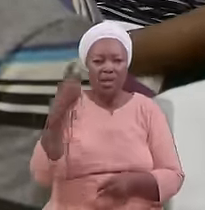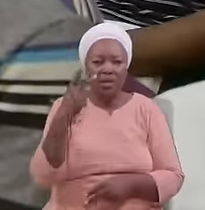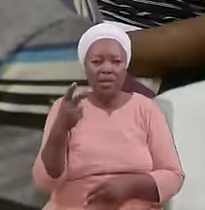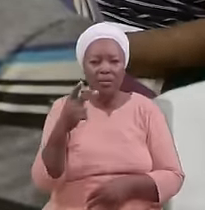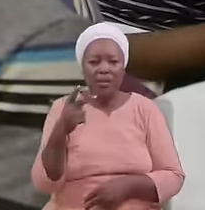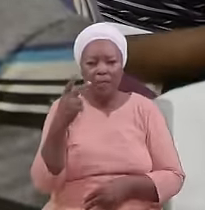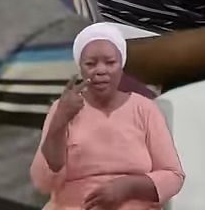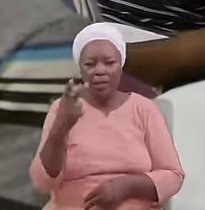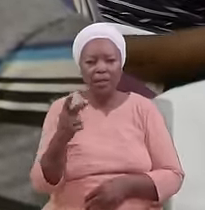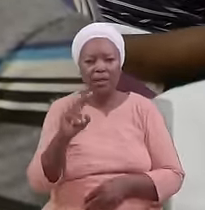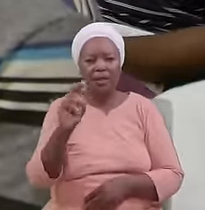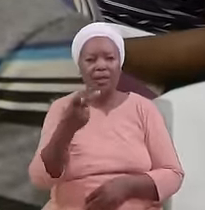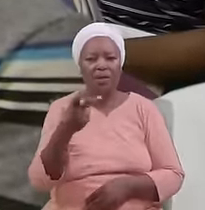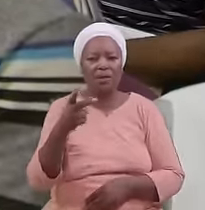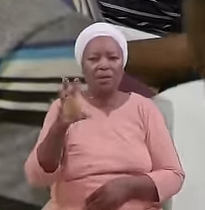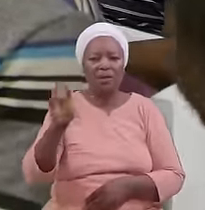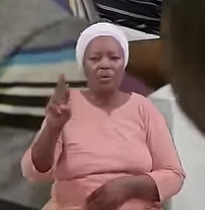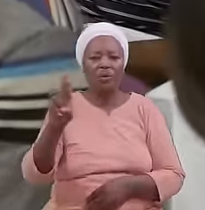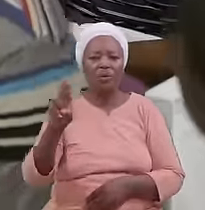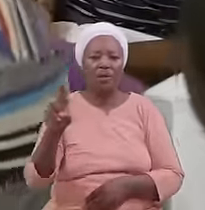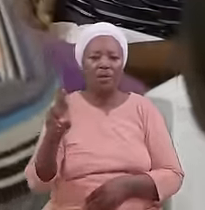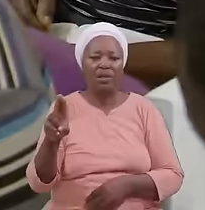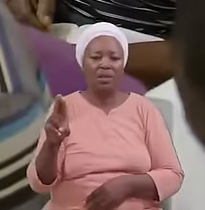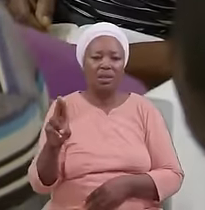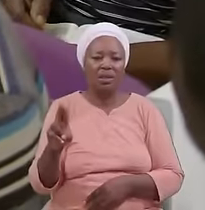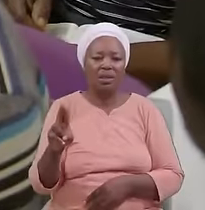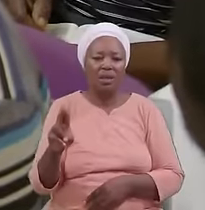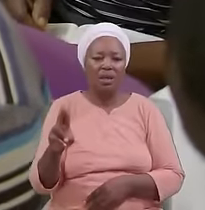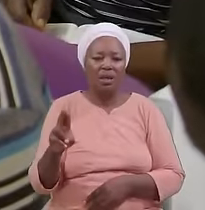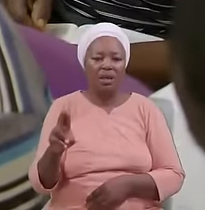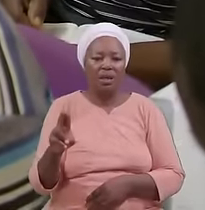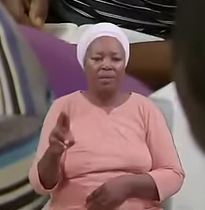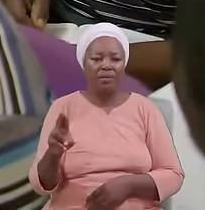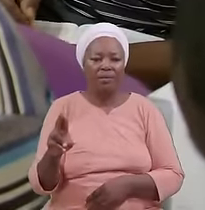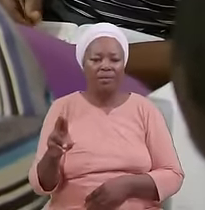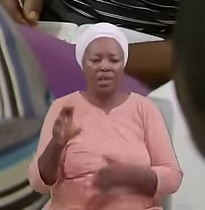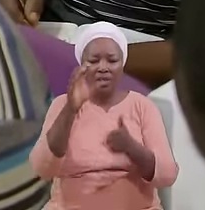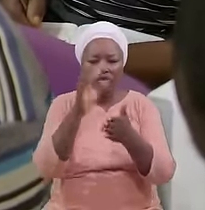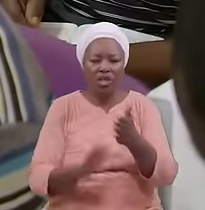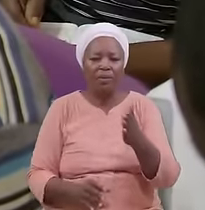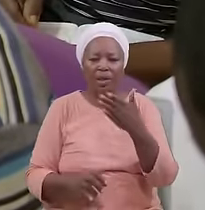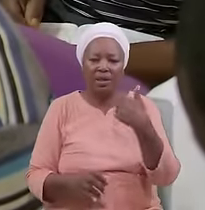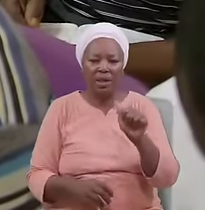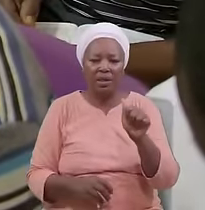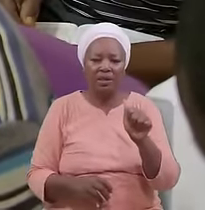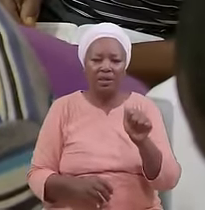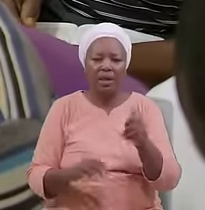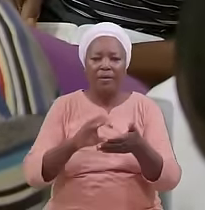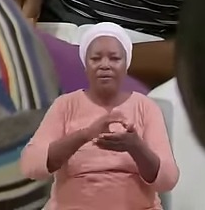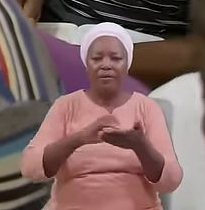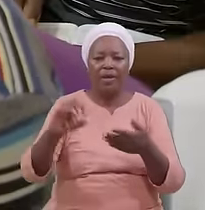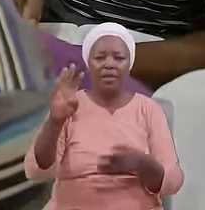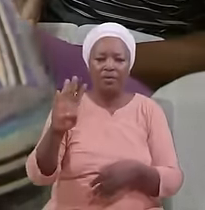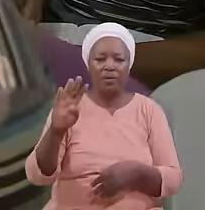Look at 2 Corinthians. I'm reading from verse chapter 10, reading from verse